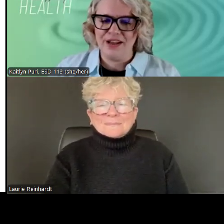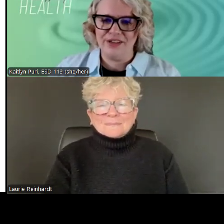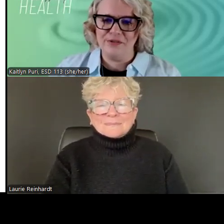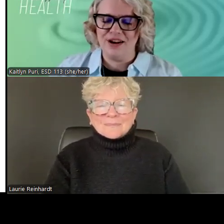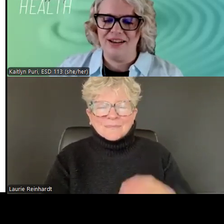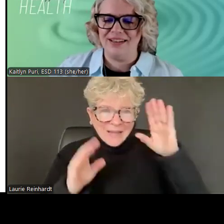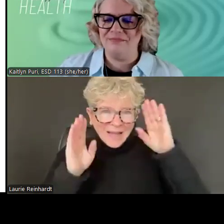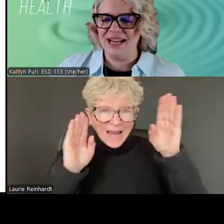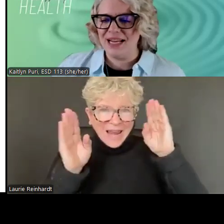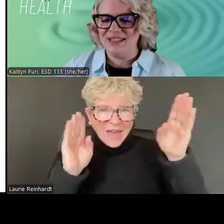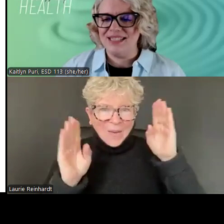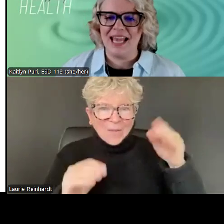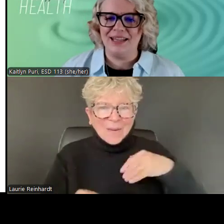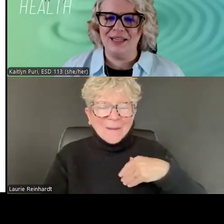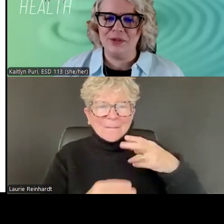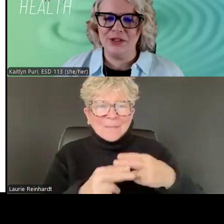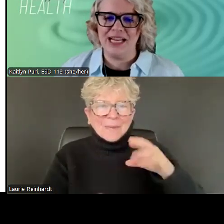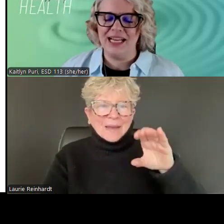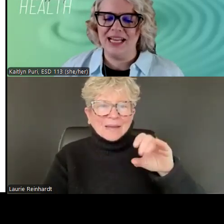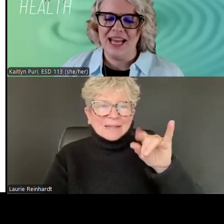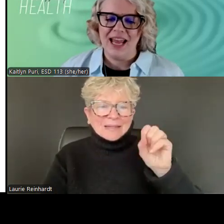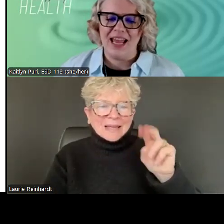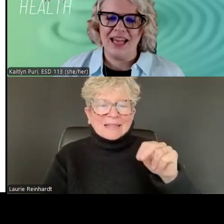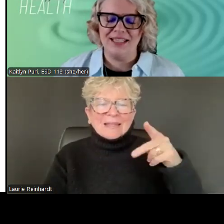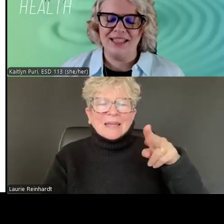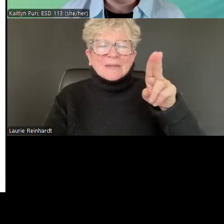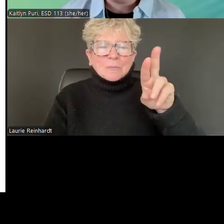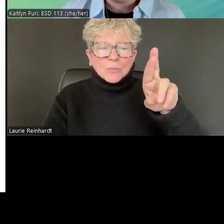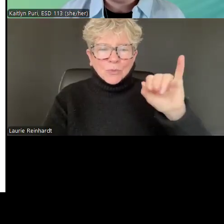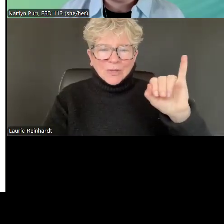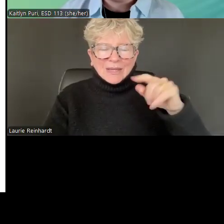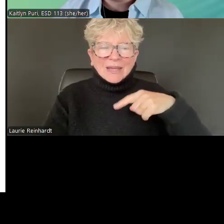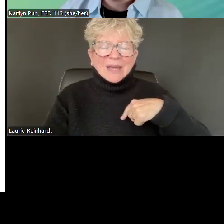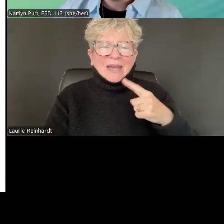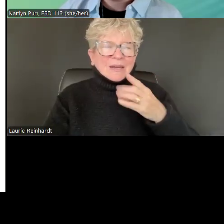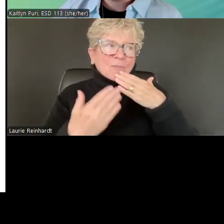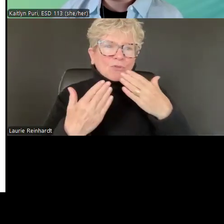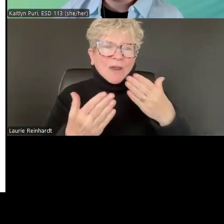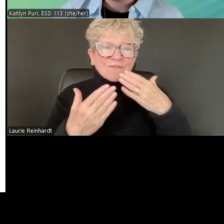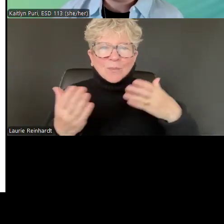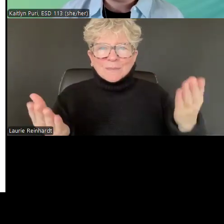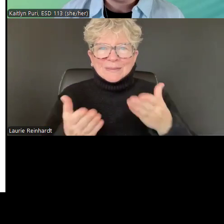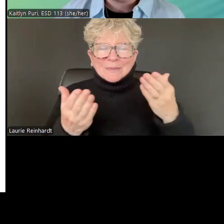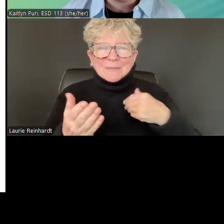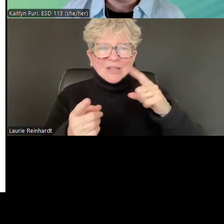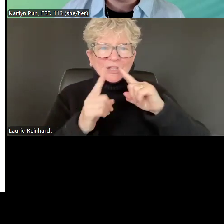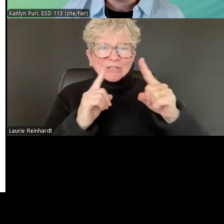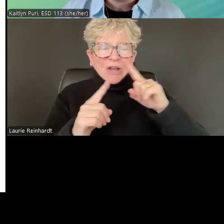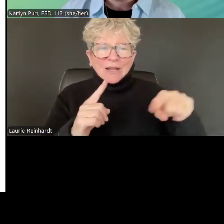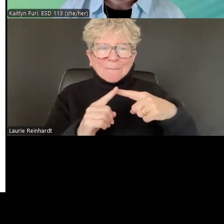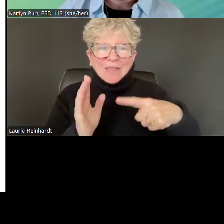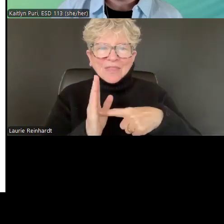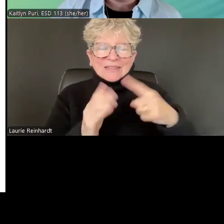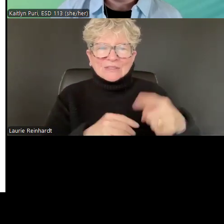Hello, everyone. My name is Caitlin Peary, and I'm very grateful to be here speaking about this